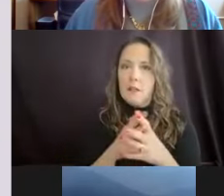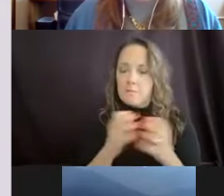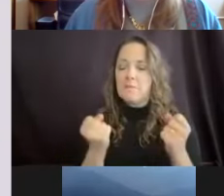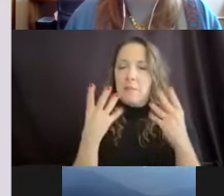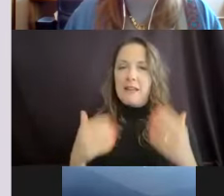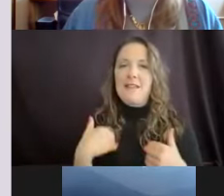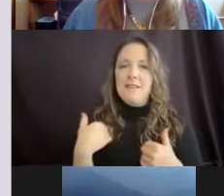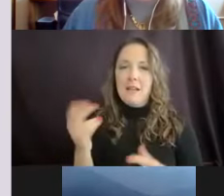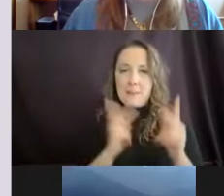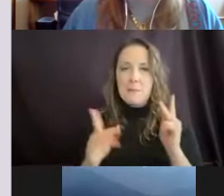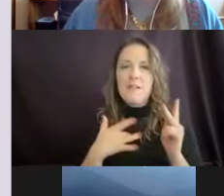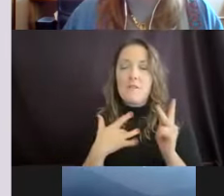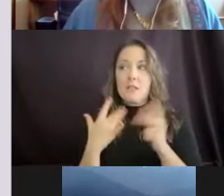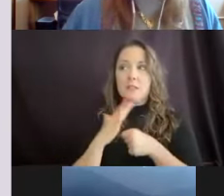people